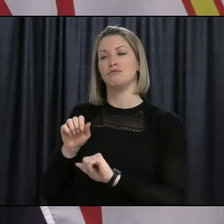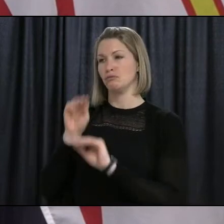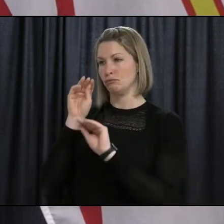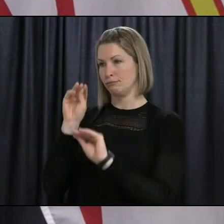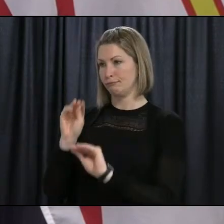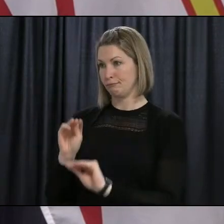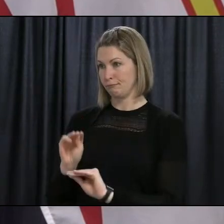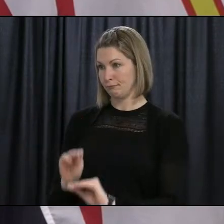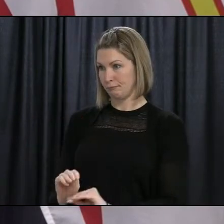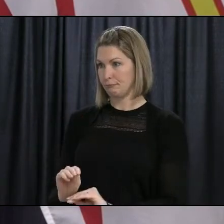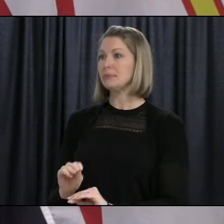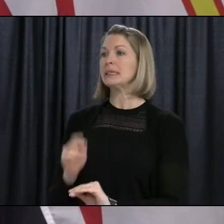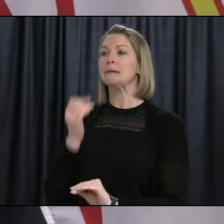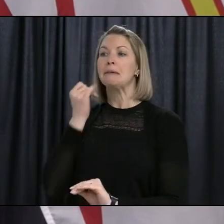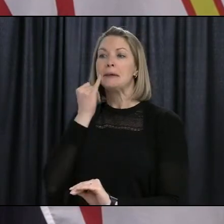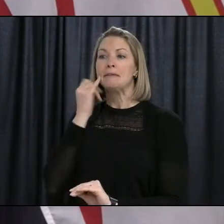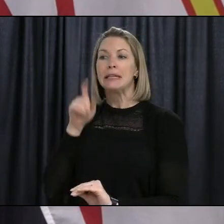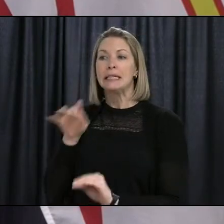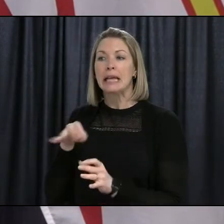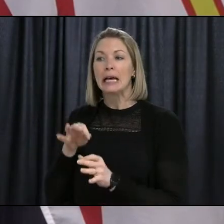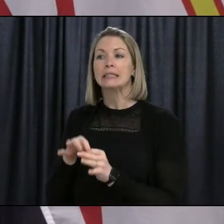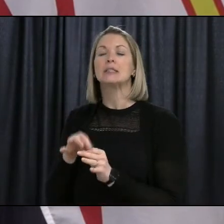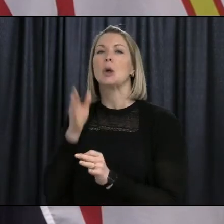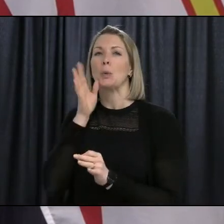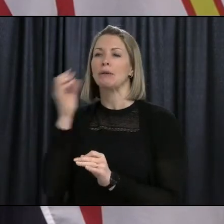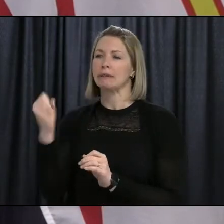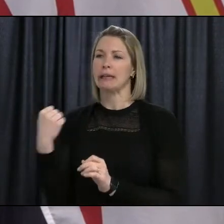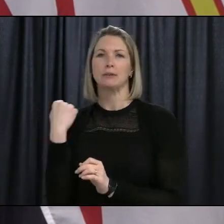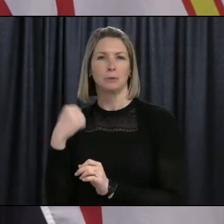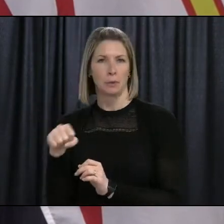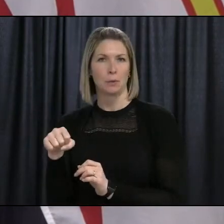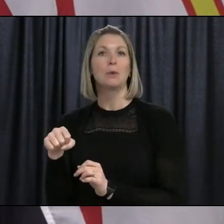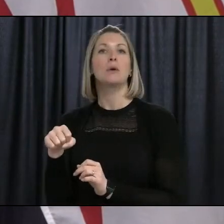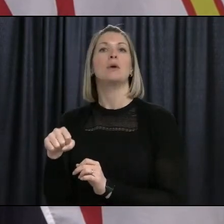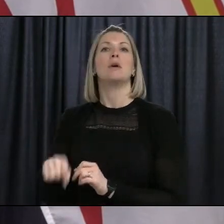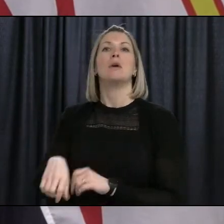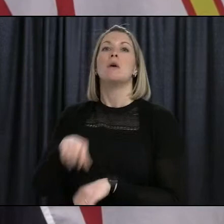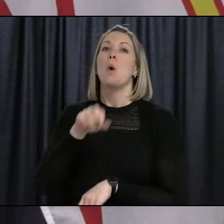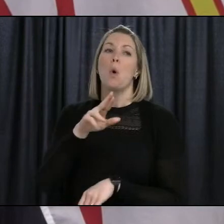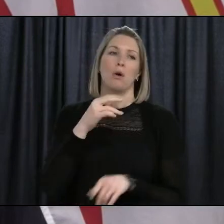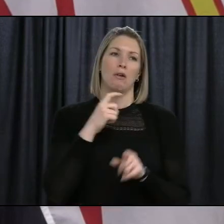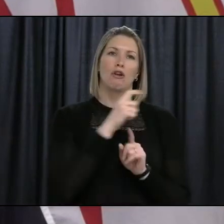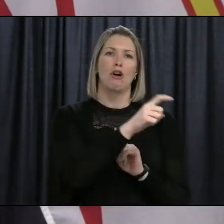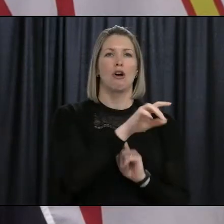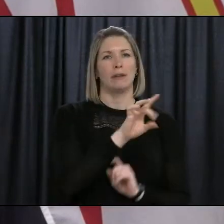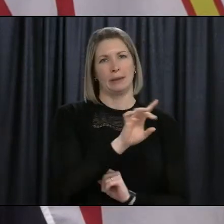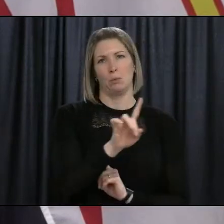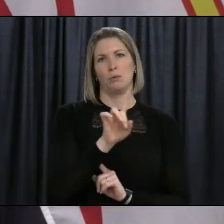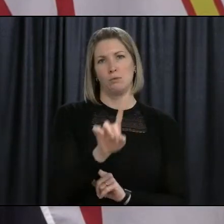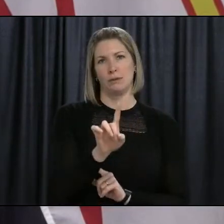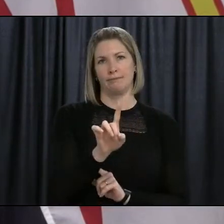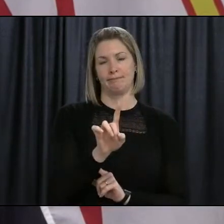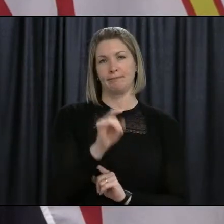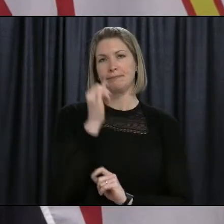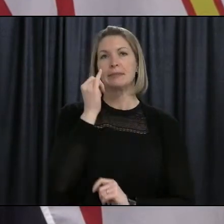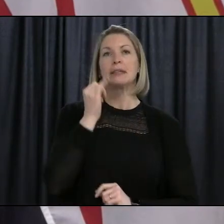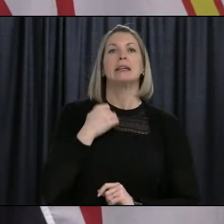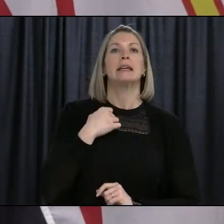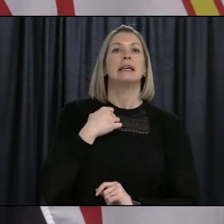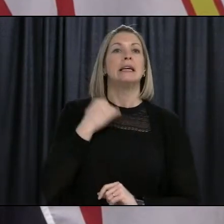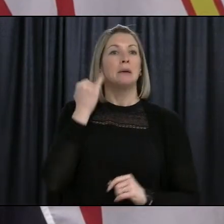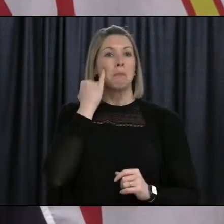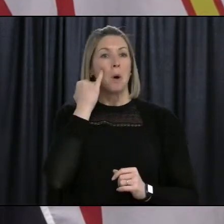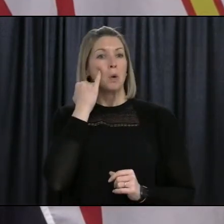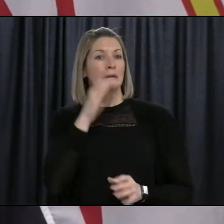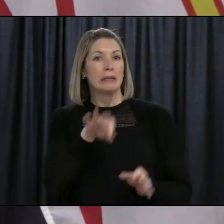test, or call 811 if you don't have computer access. If your test is negative, stay home until 24 hours after your symptoms